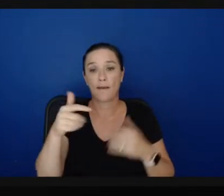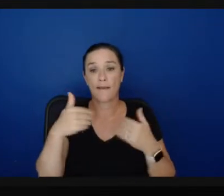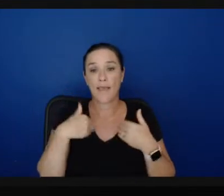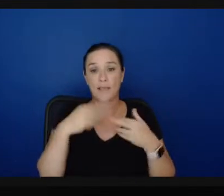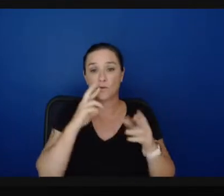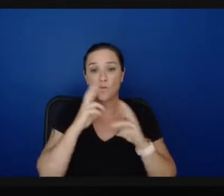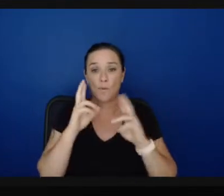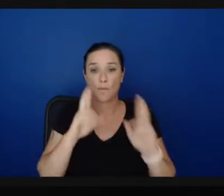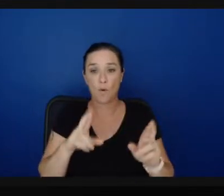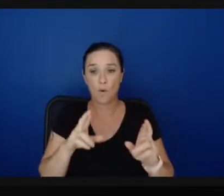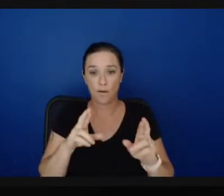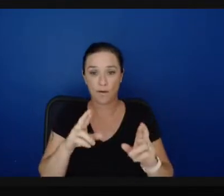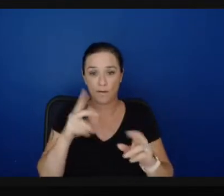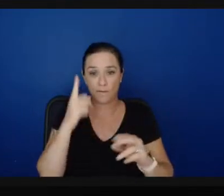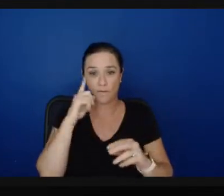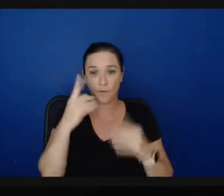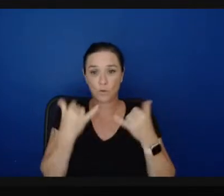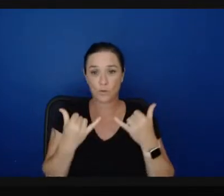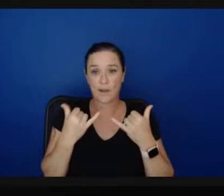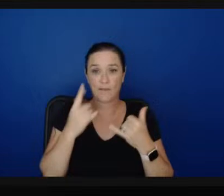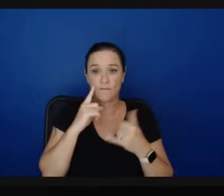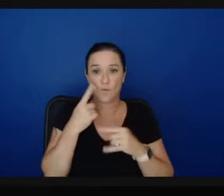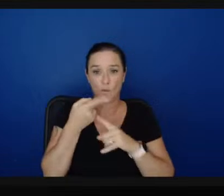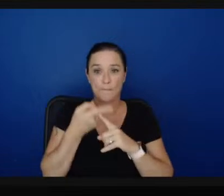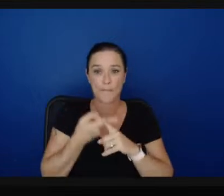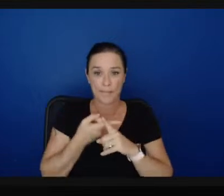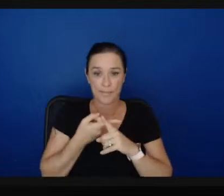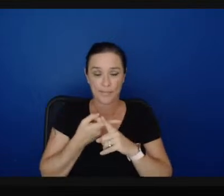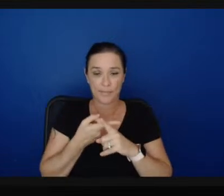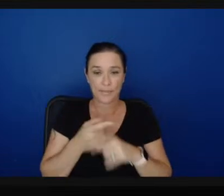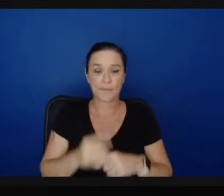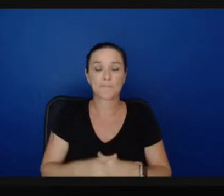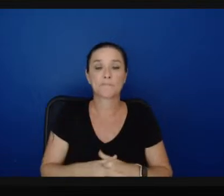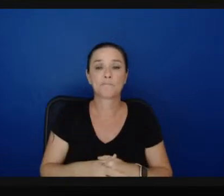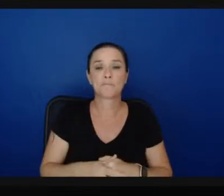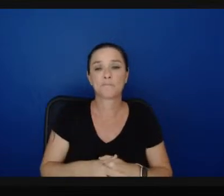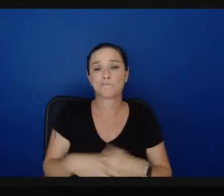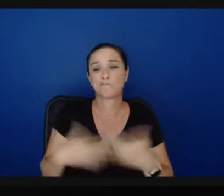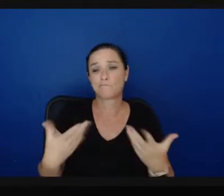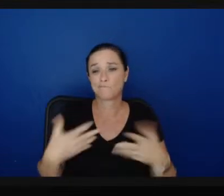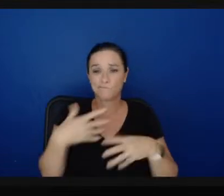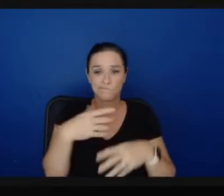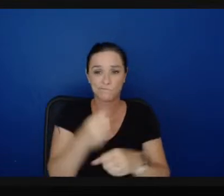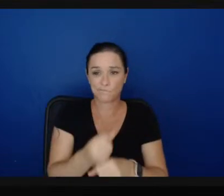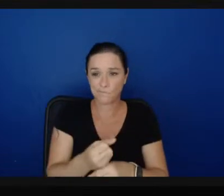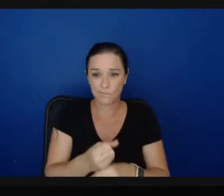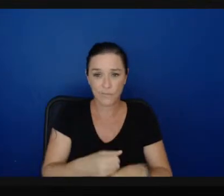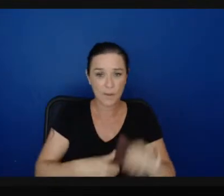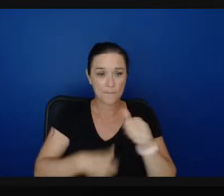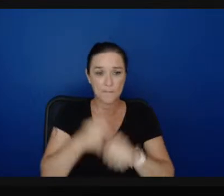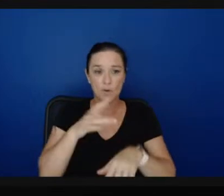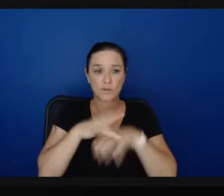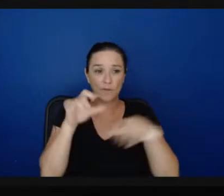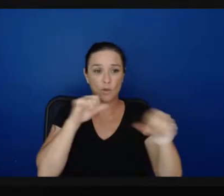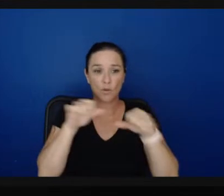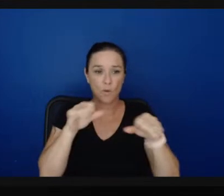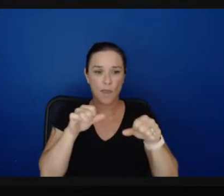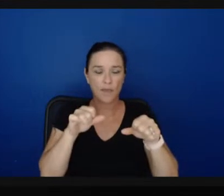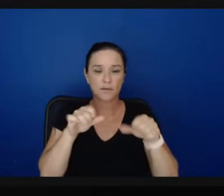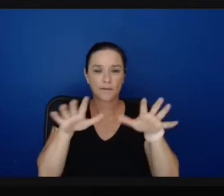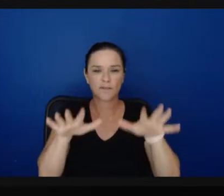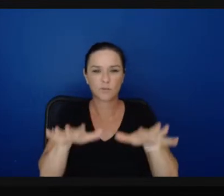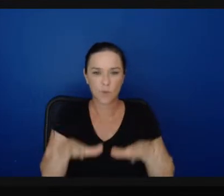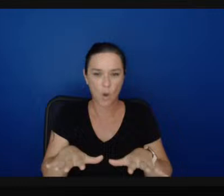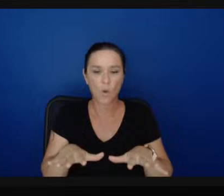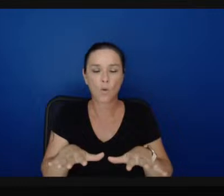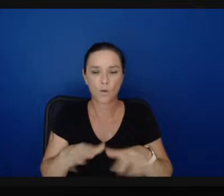report issued today for the month as well. And the bottom line is most of the earthquakes have slowed down.